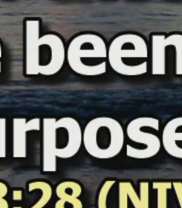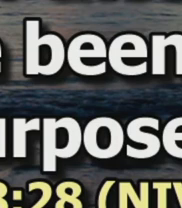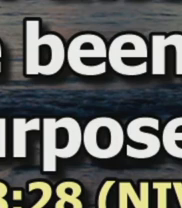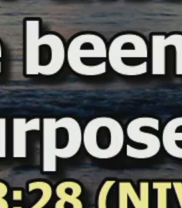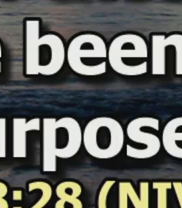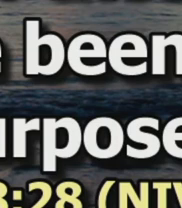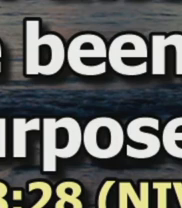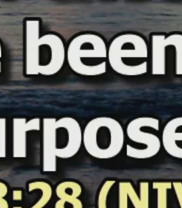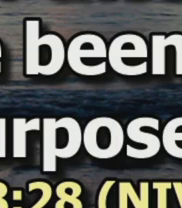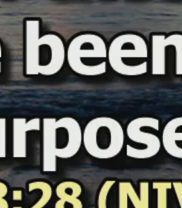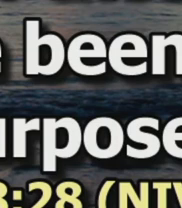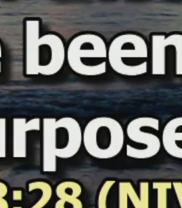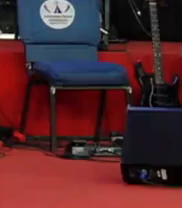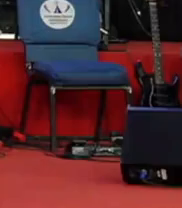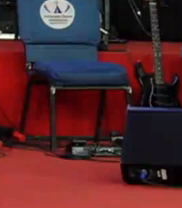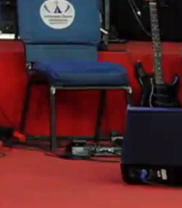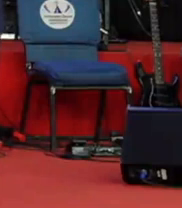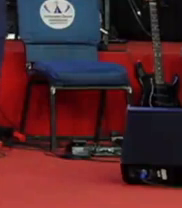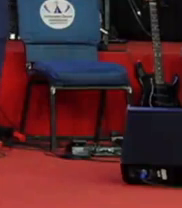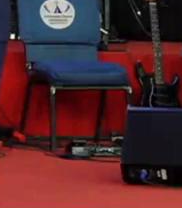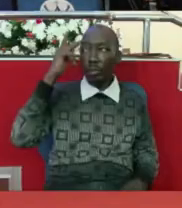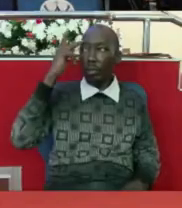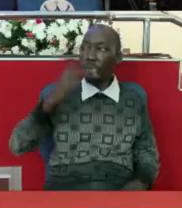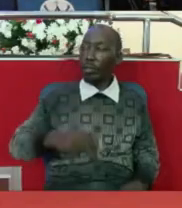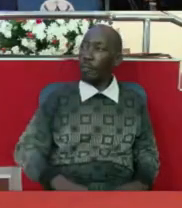are called according to his purpose.